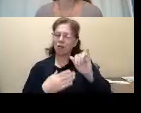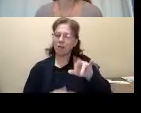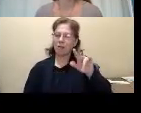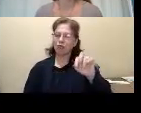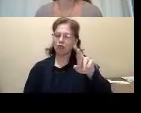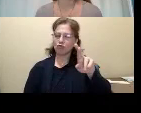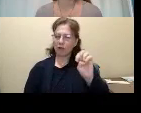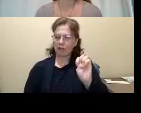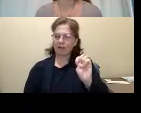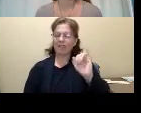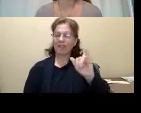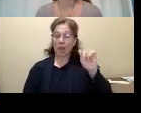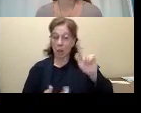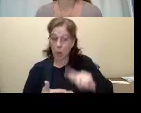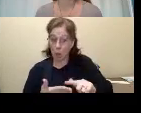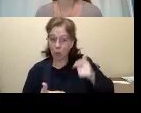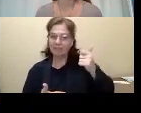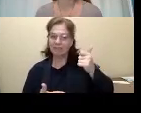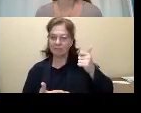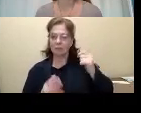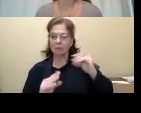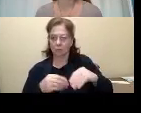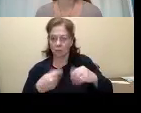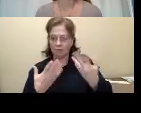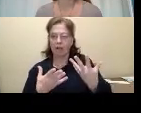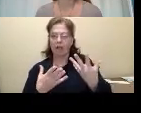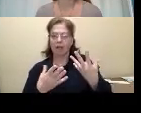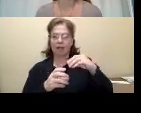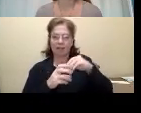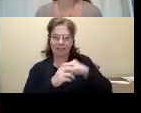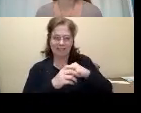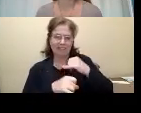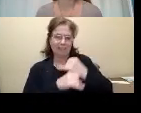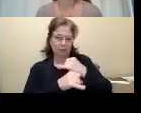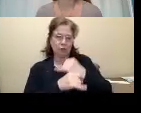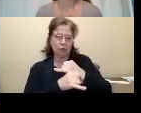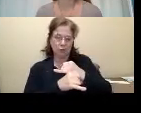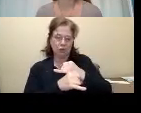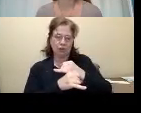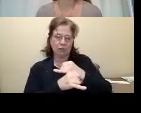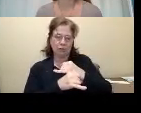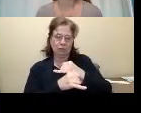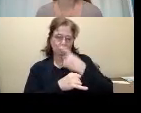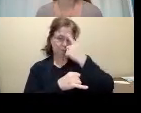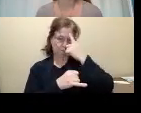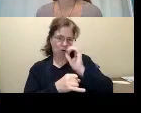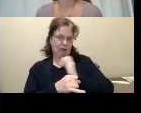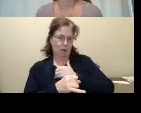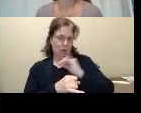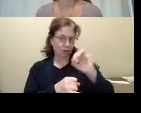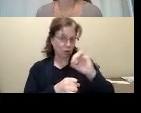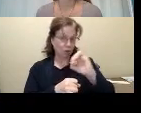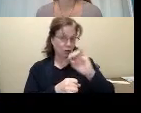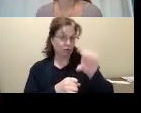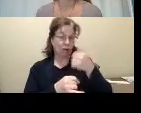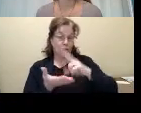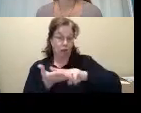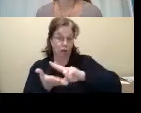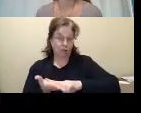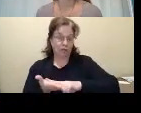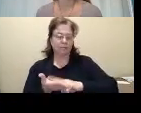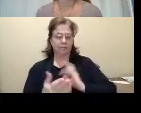the lowest I think we can provide within our institution, within our insurance and other legal contracts. So we've got a rate